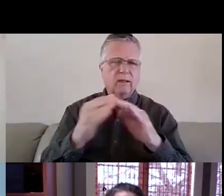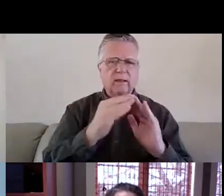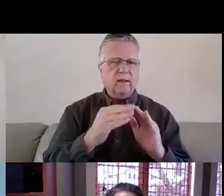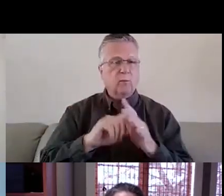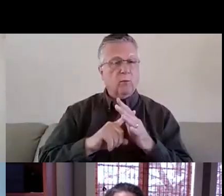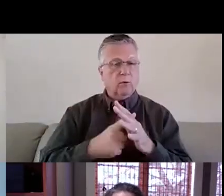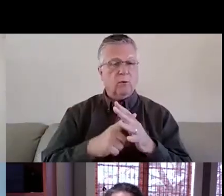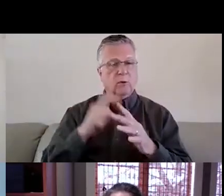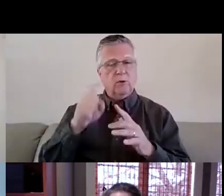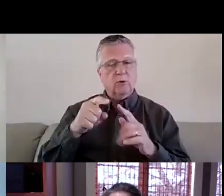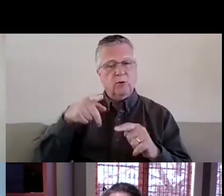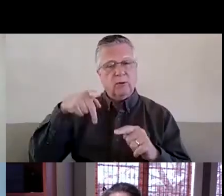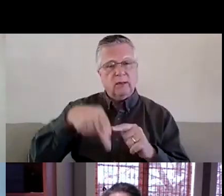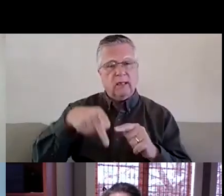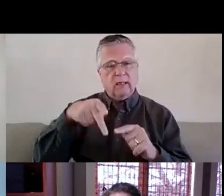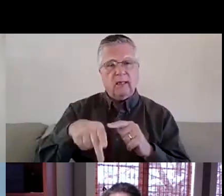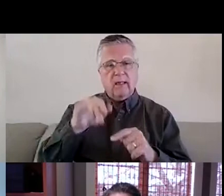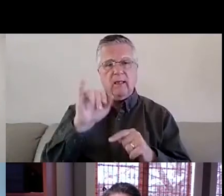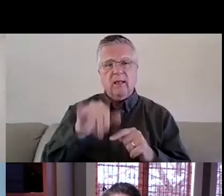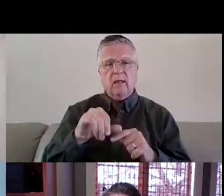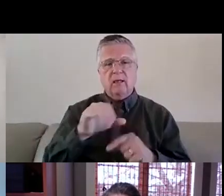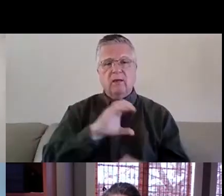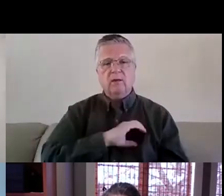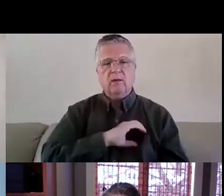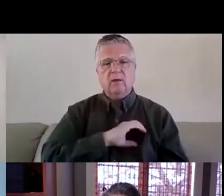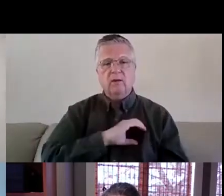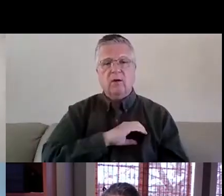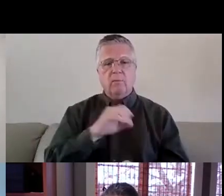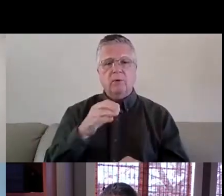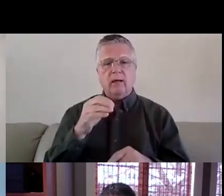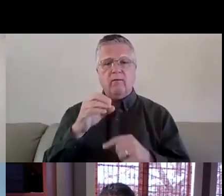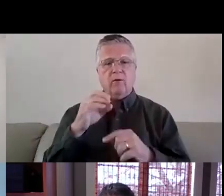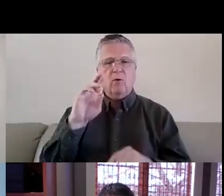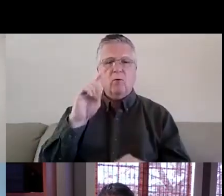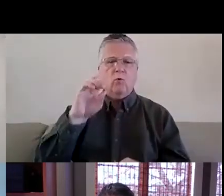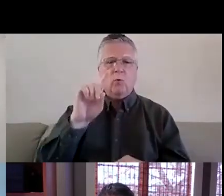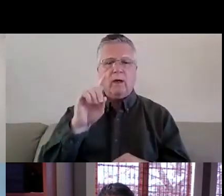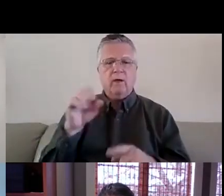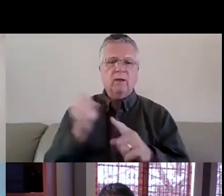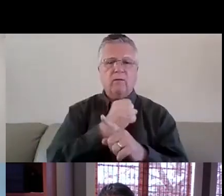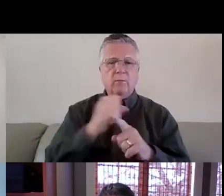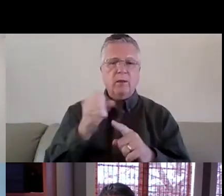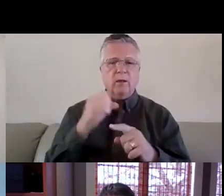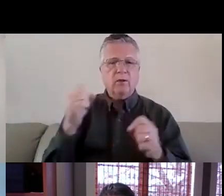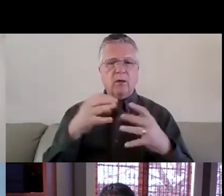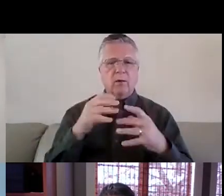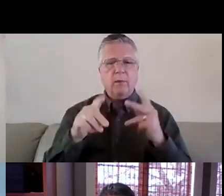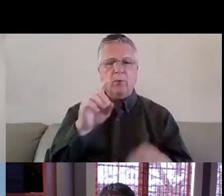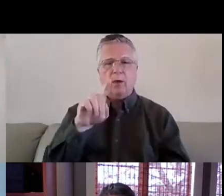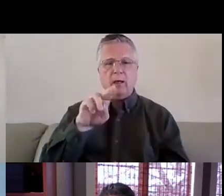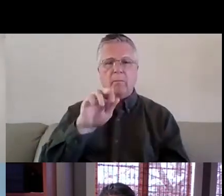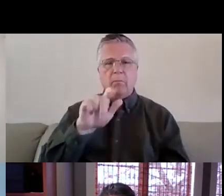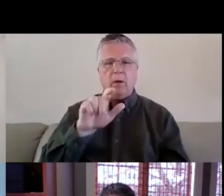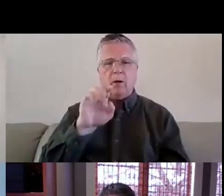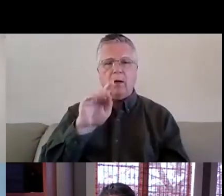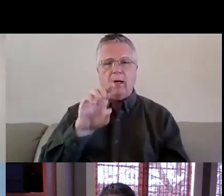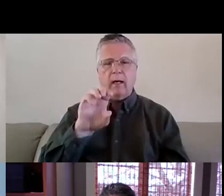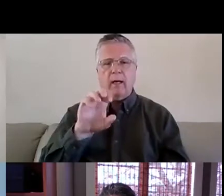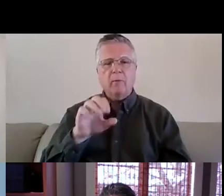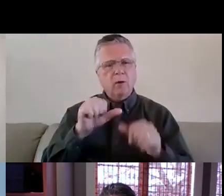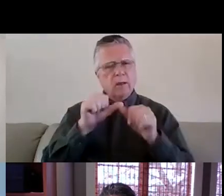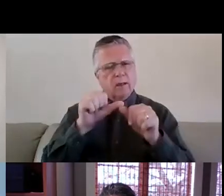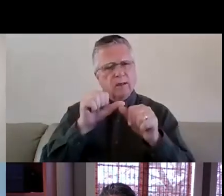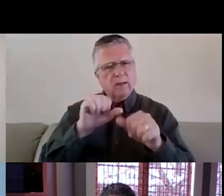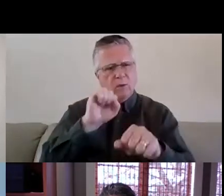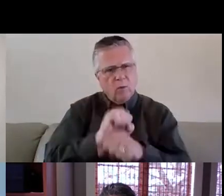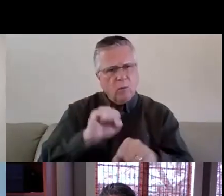cutting those cops who have records of abuse. It's shocking that people like Paul Abel are allowed to remain employed with so